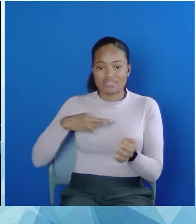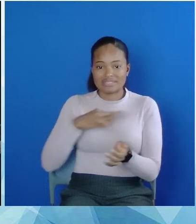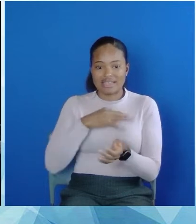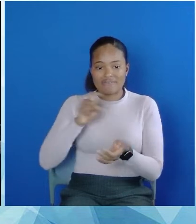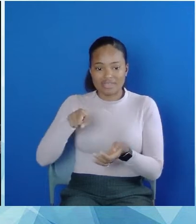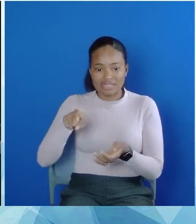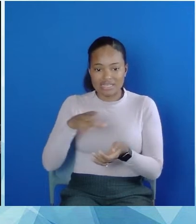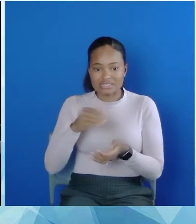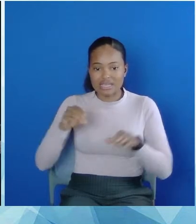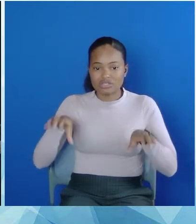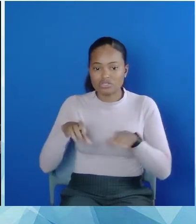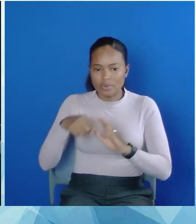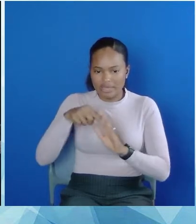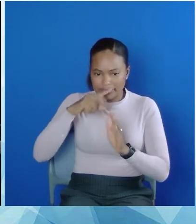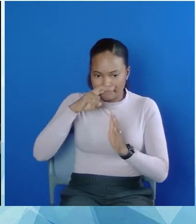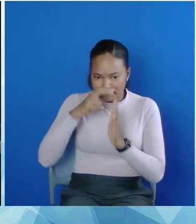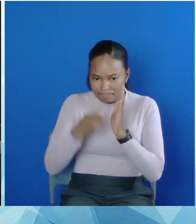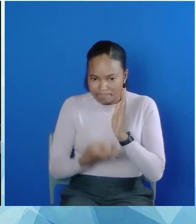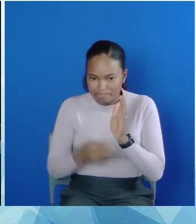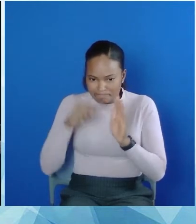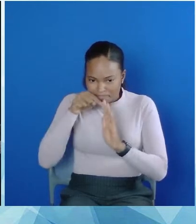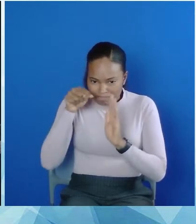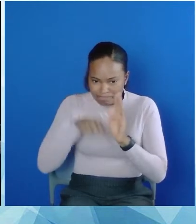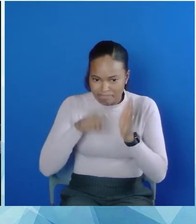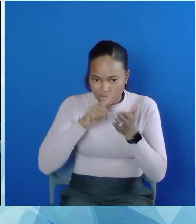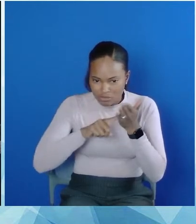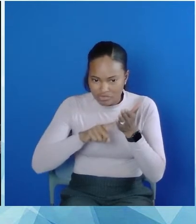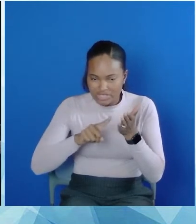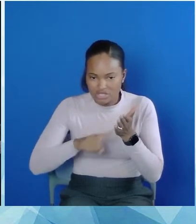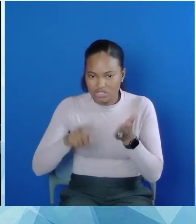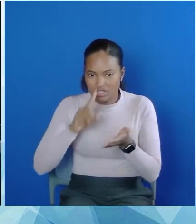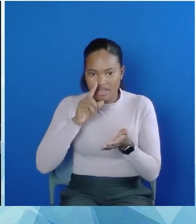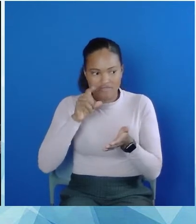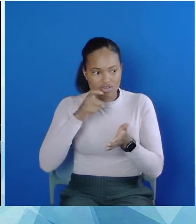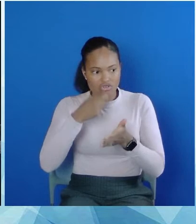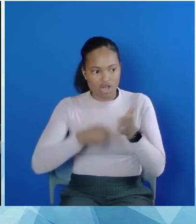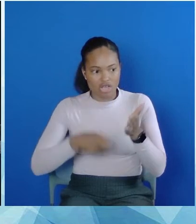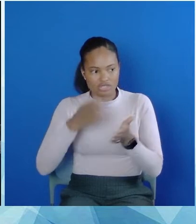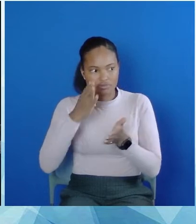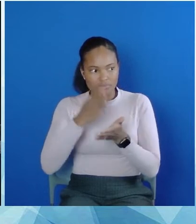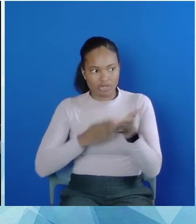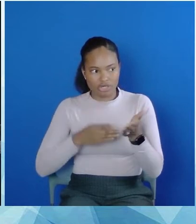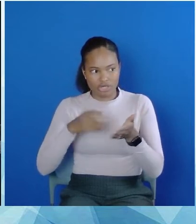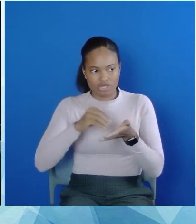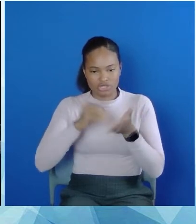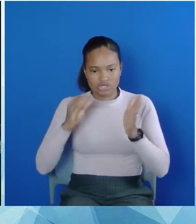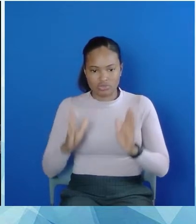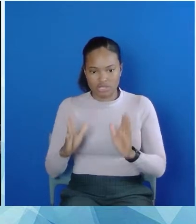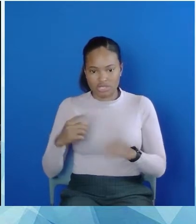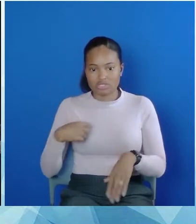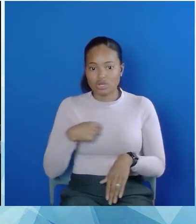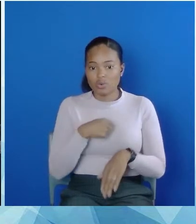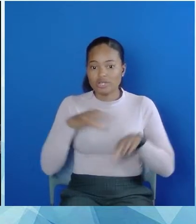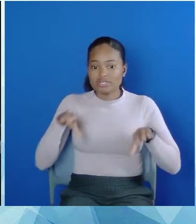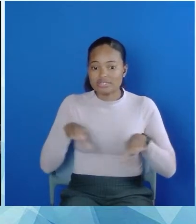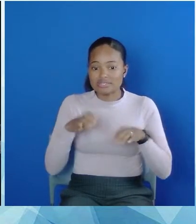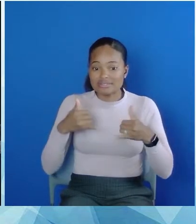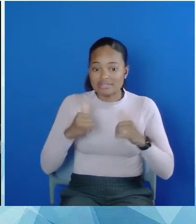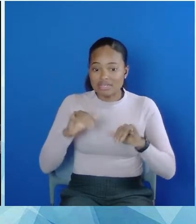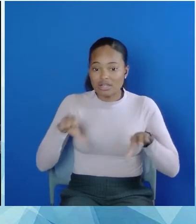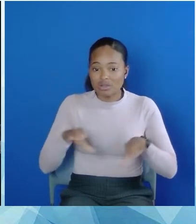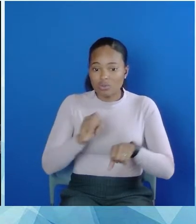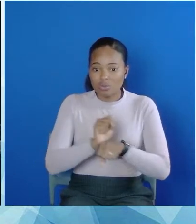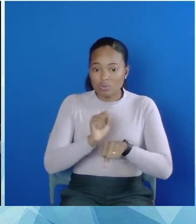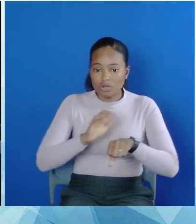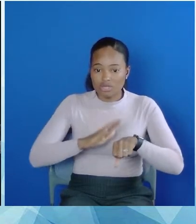disability categories. We're still working on transitional changes and filling staff vacancies that occurred as a result of